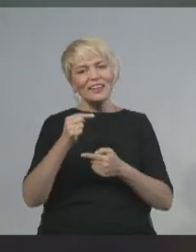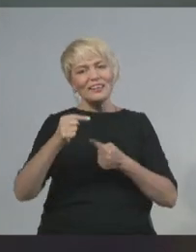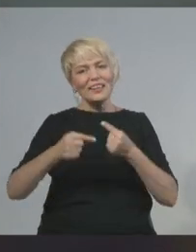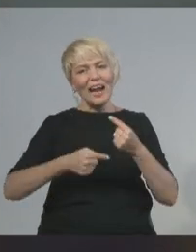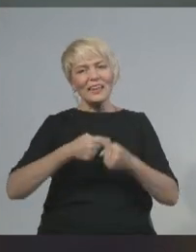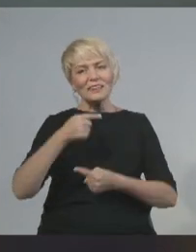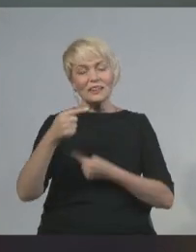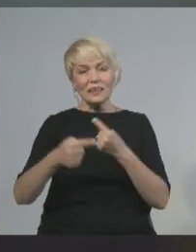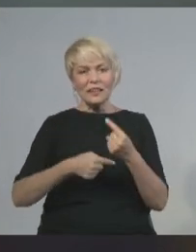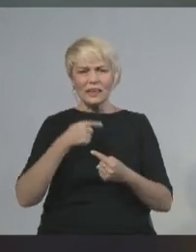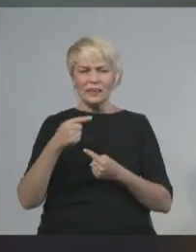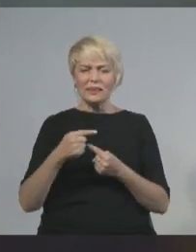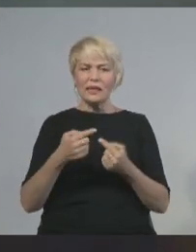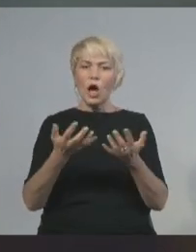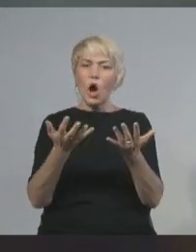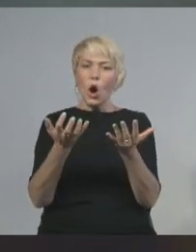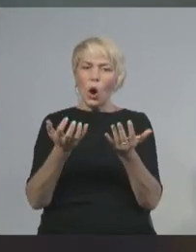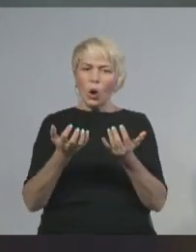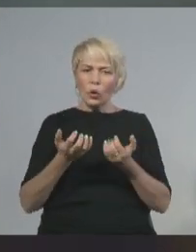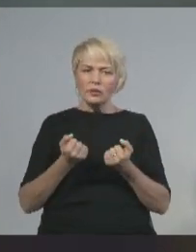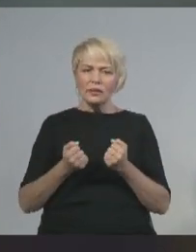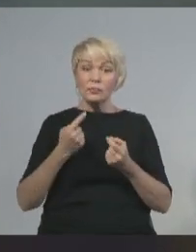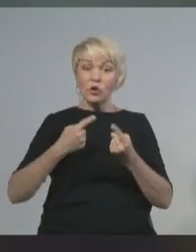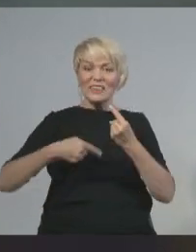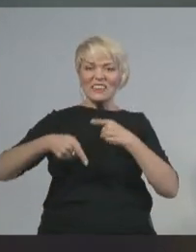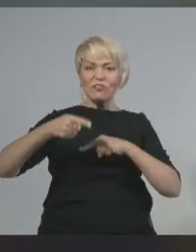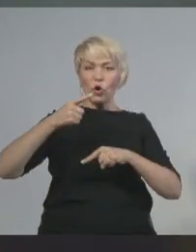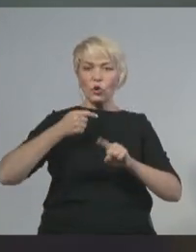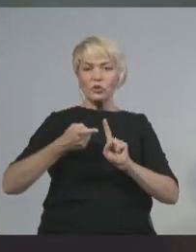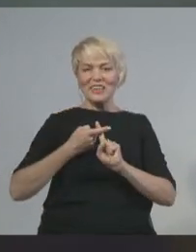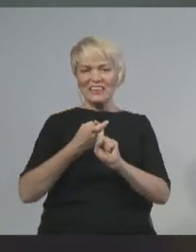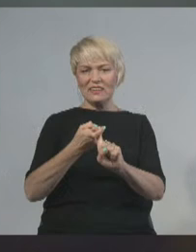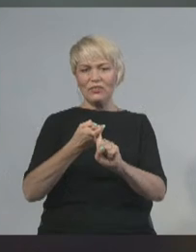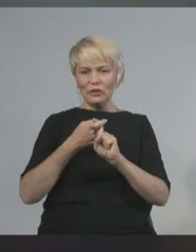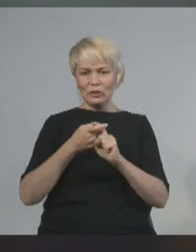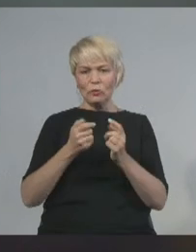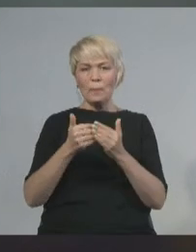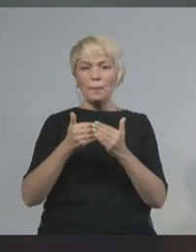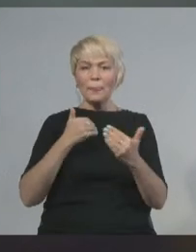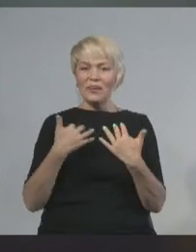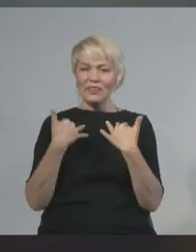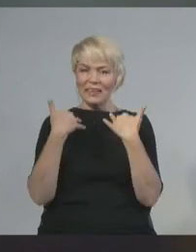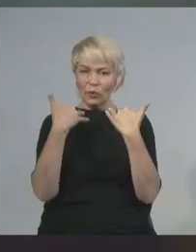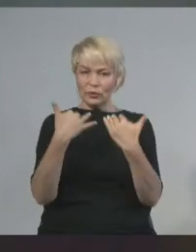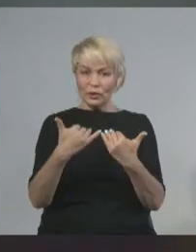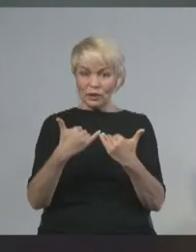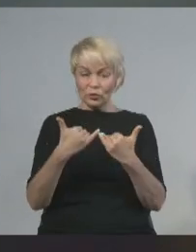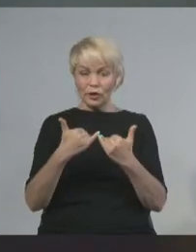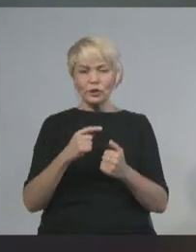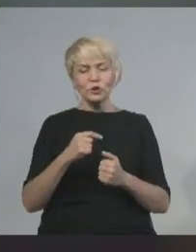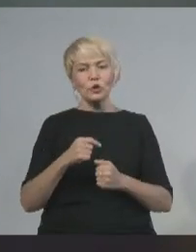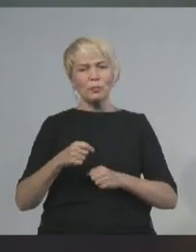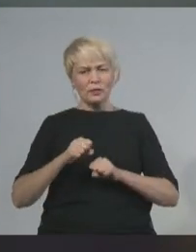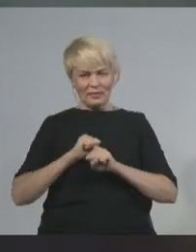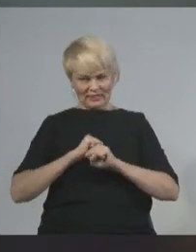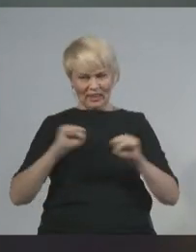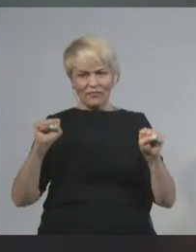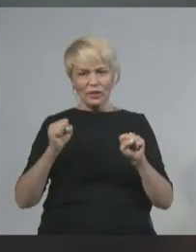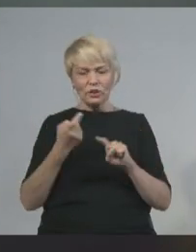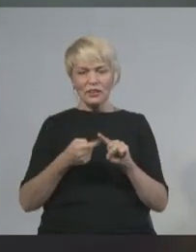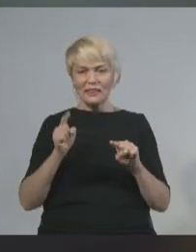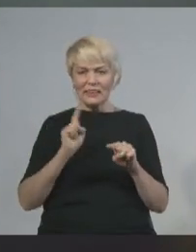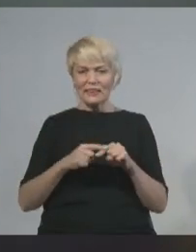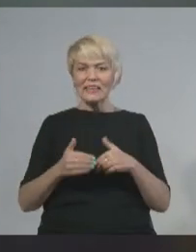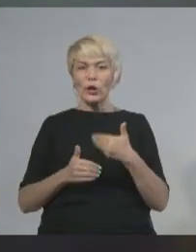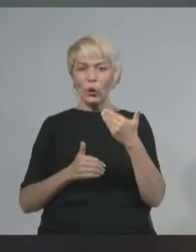is observed it's because they have the tradition to get feedback from the audience so in order to